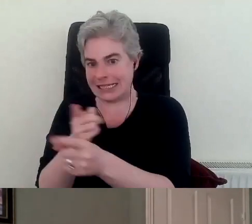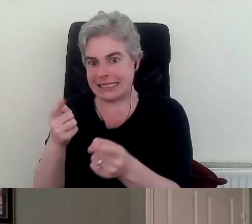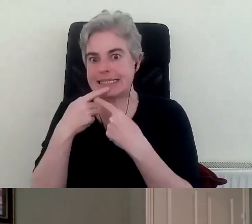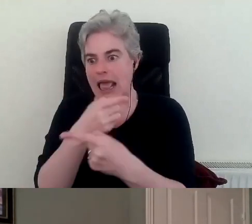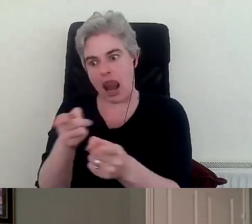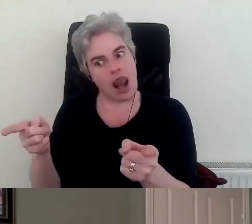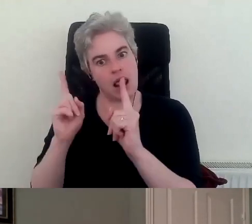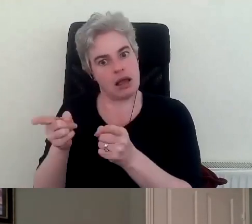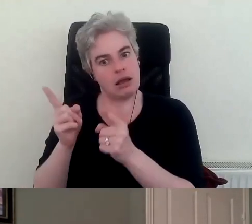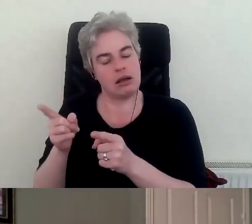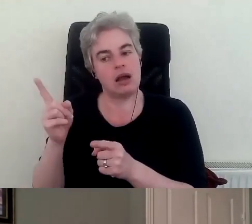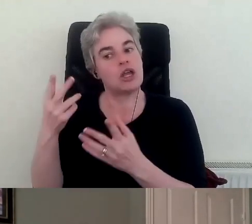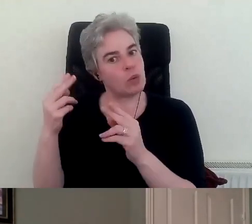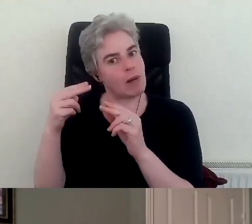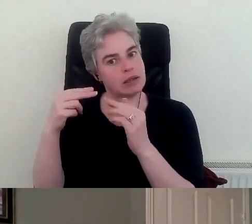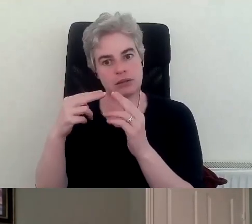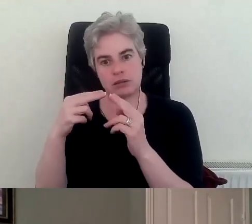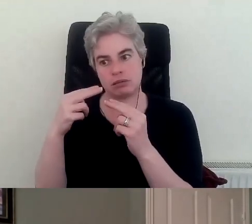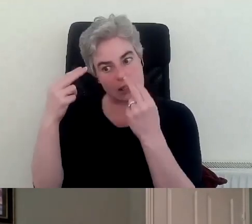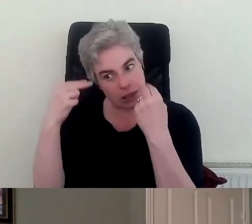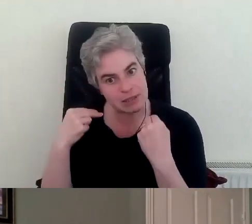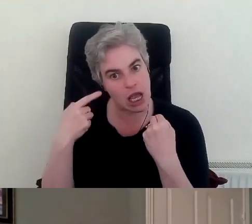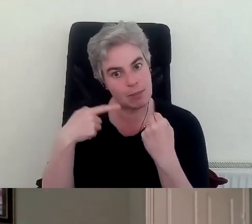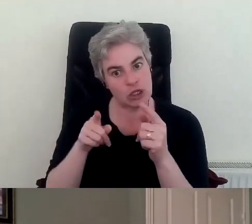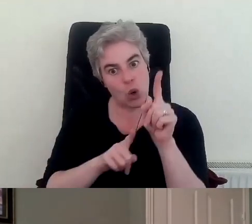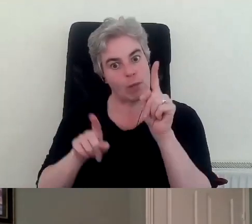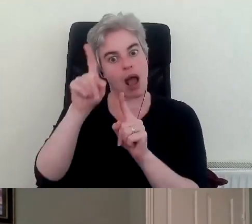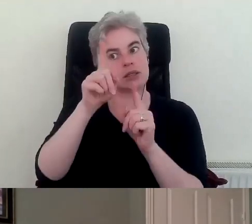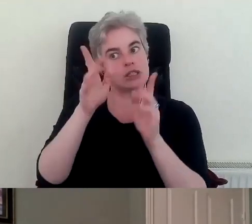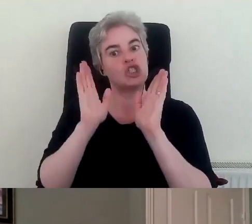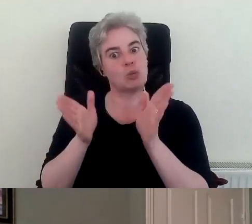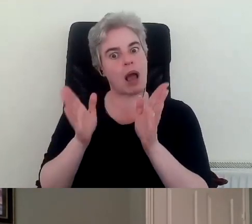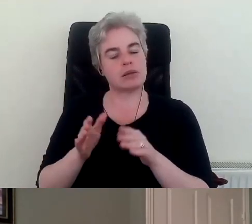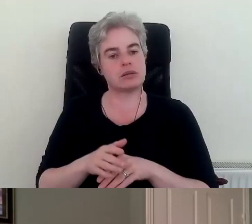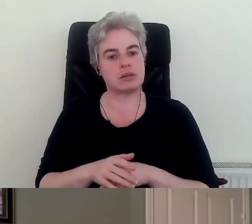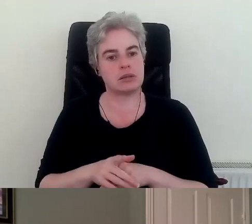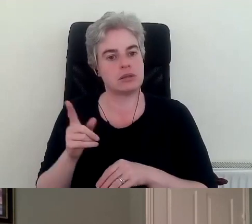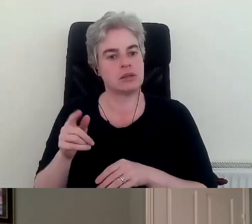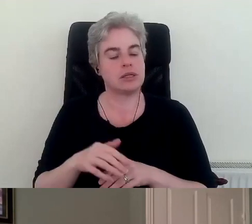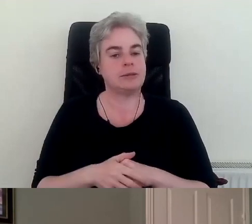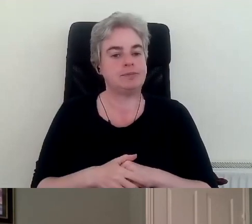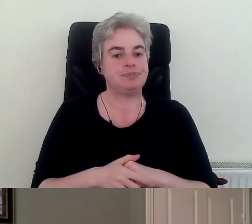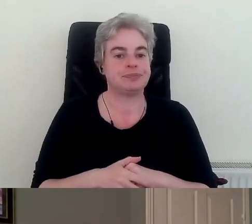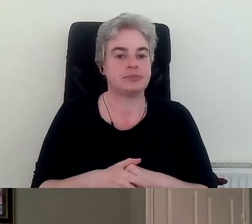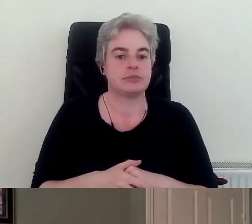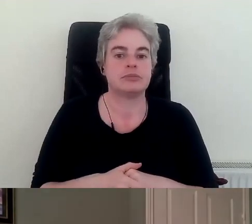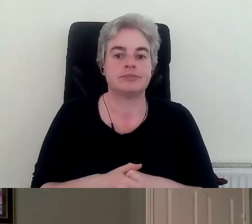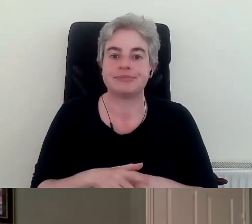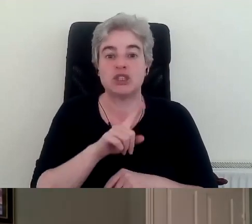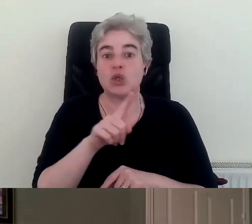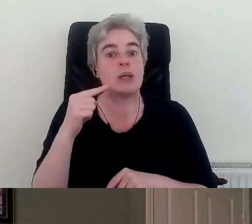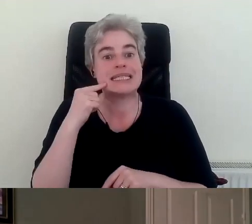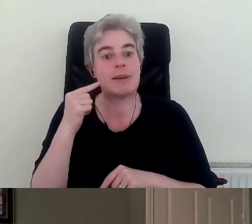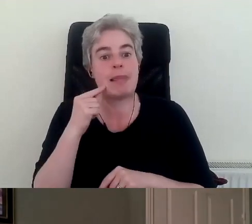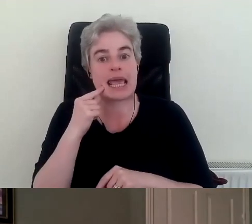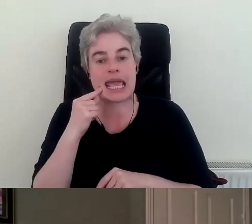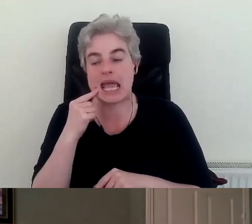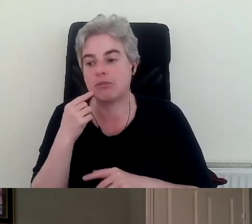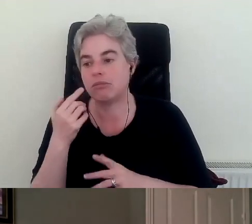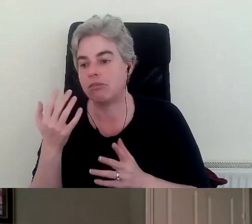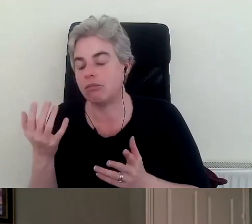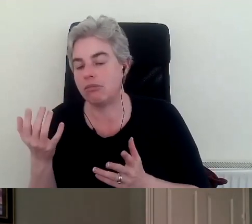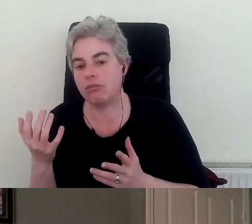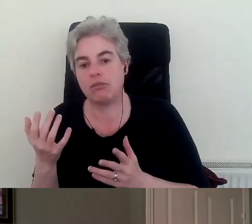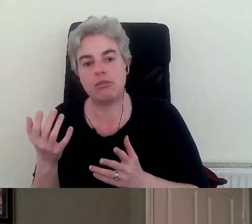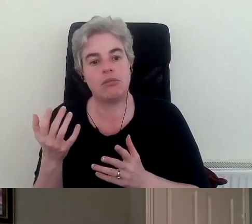know, be subservient to your masters in that context. Therefore, you're not simply kind